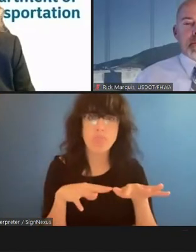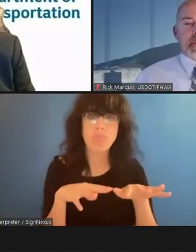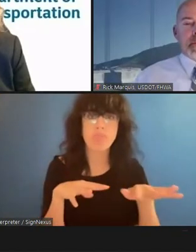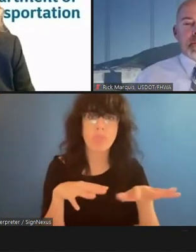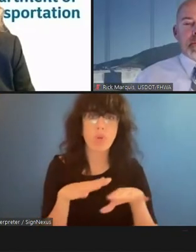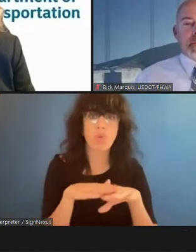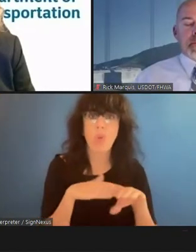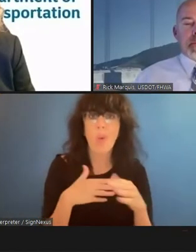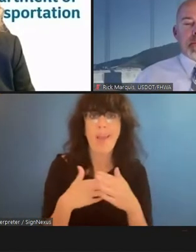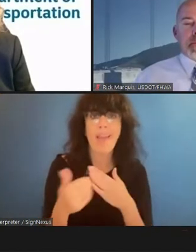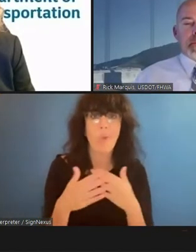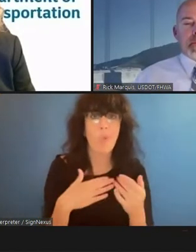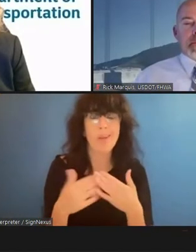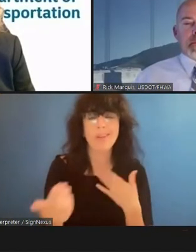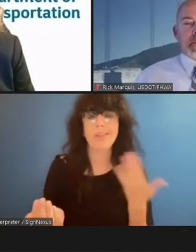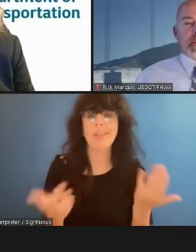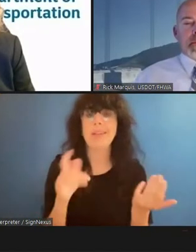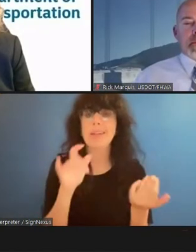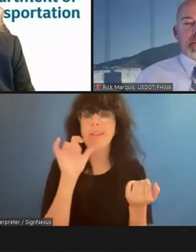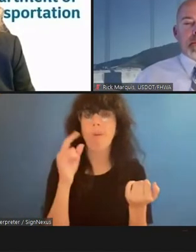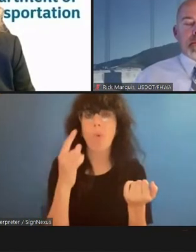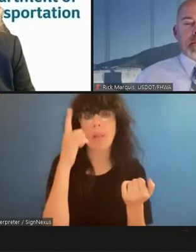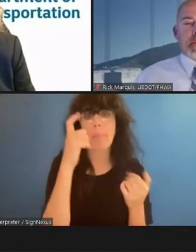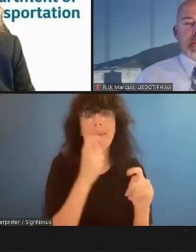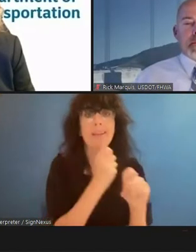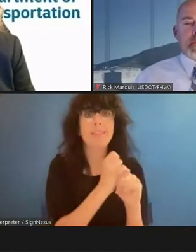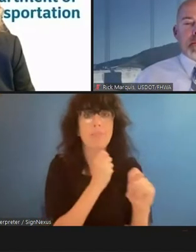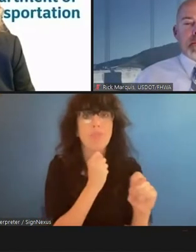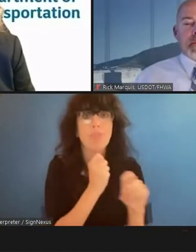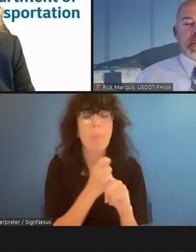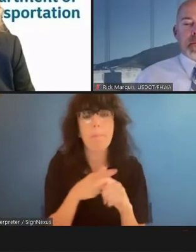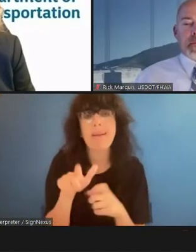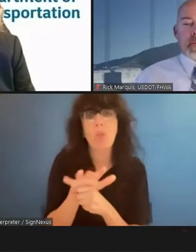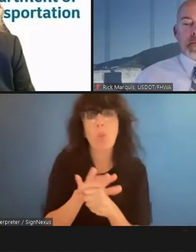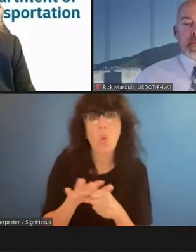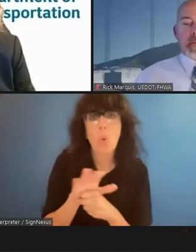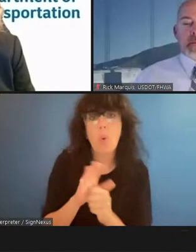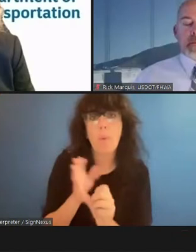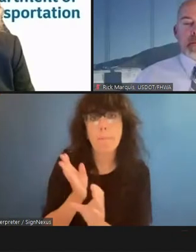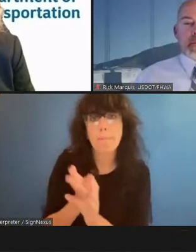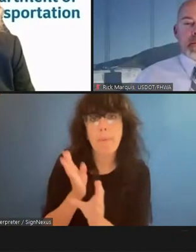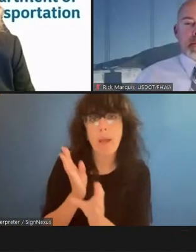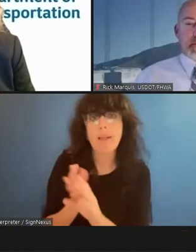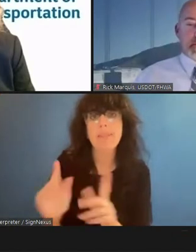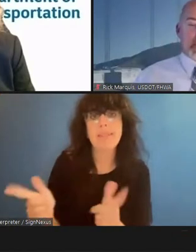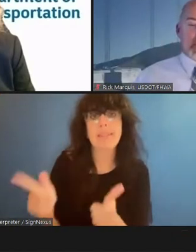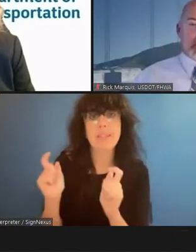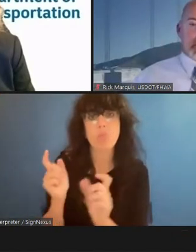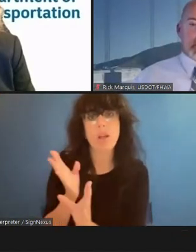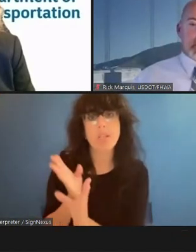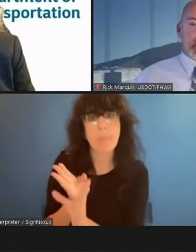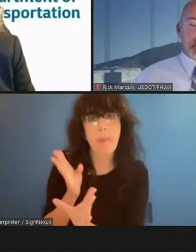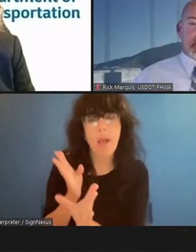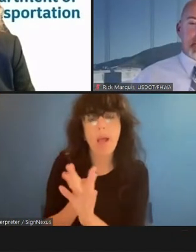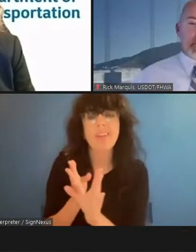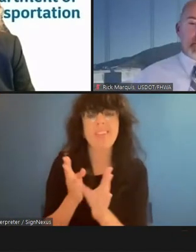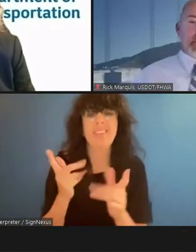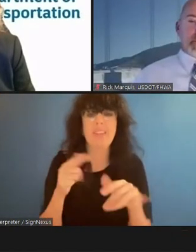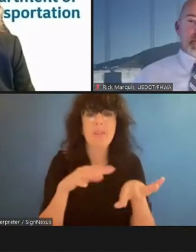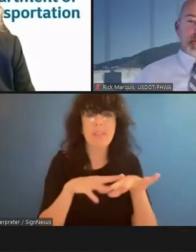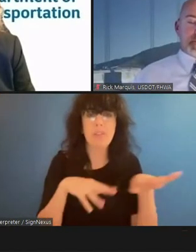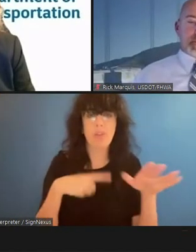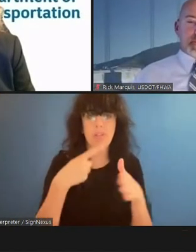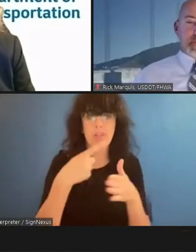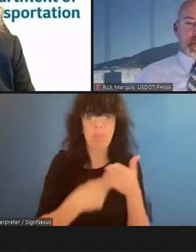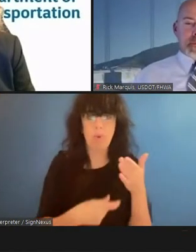not just for cars and trucks but for the local bus and express bus traffic that the congestion pricing policies